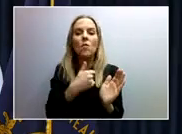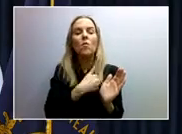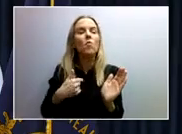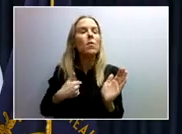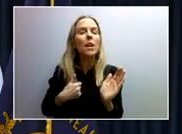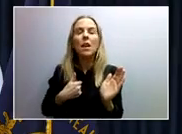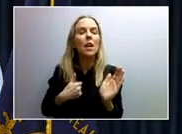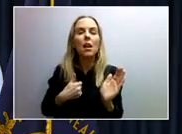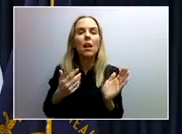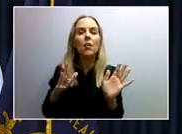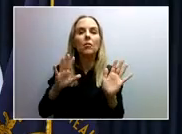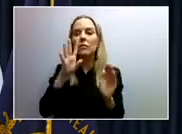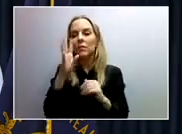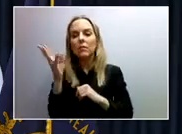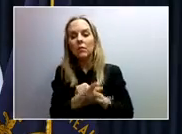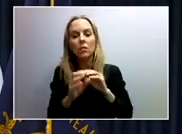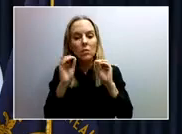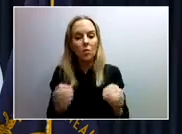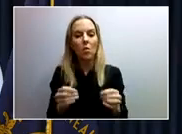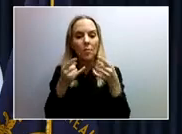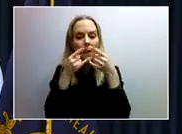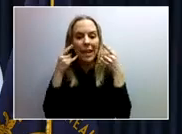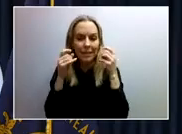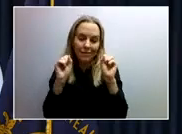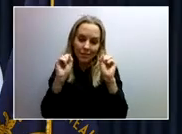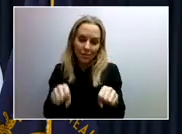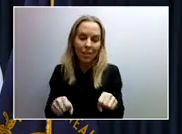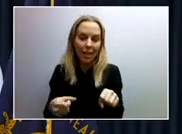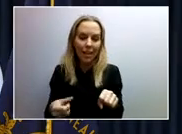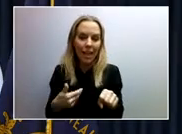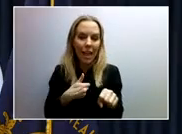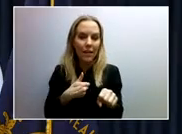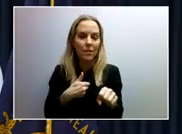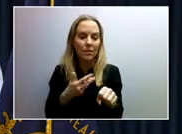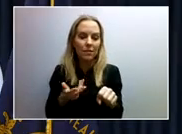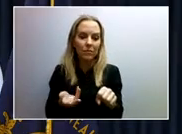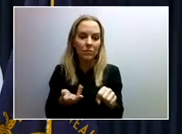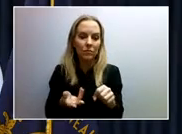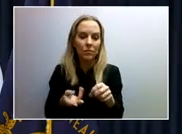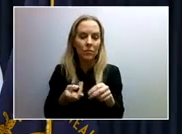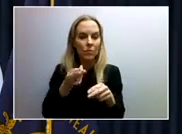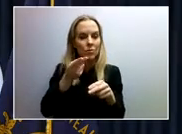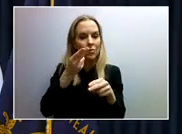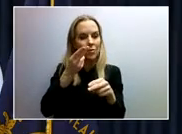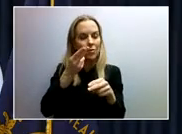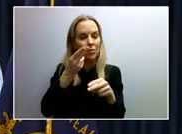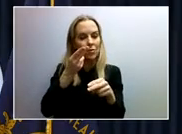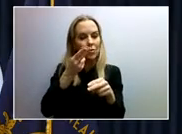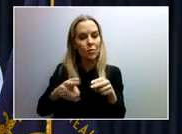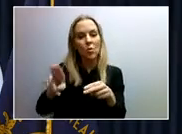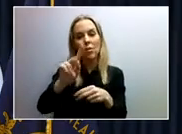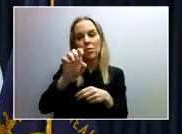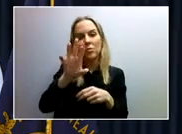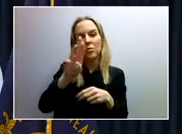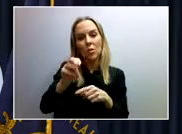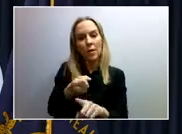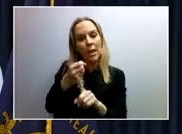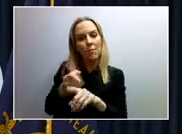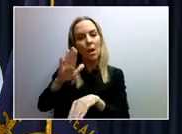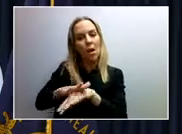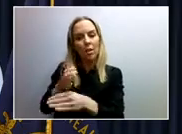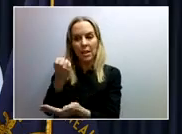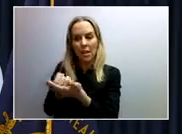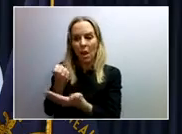masking, is it could have a short-term impact on our economy by how quickly